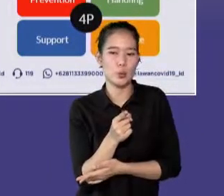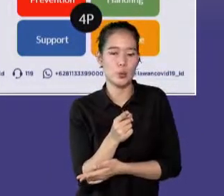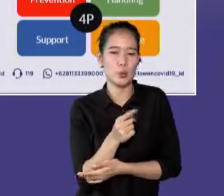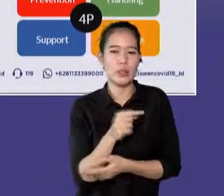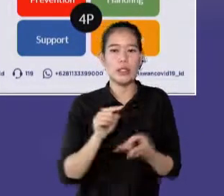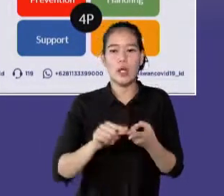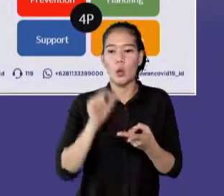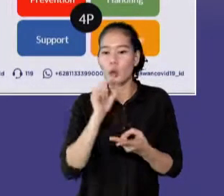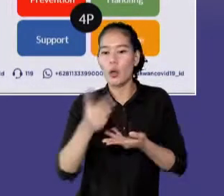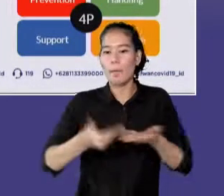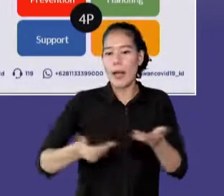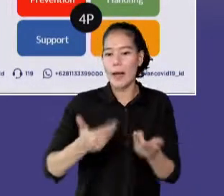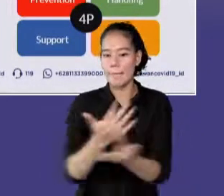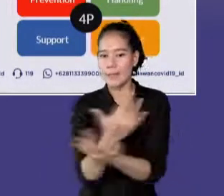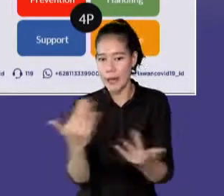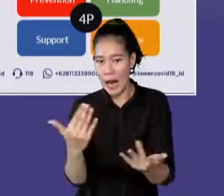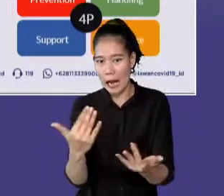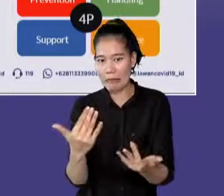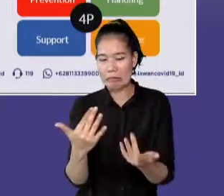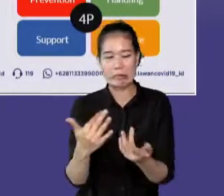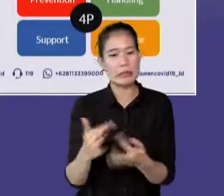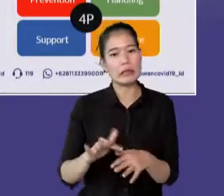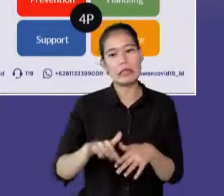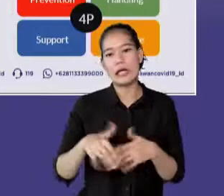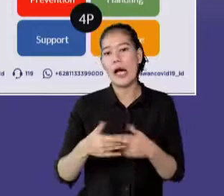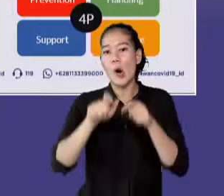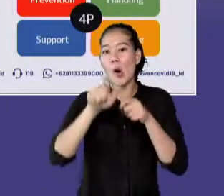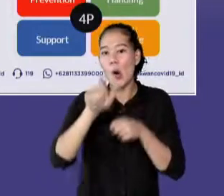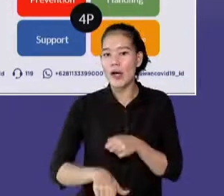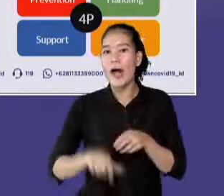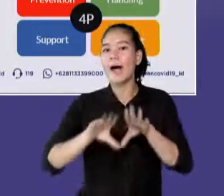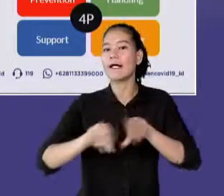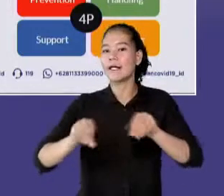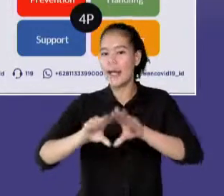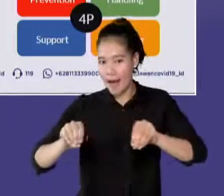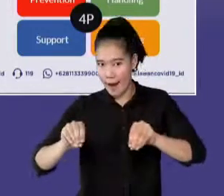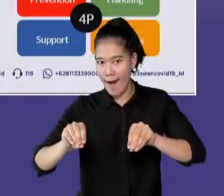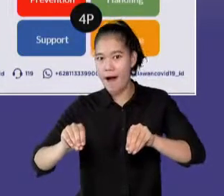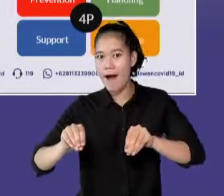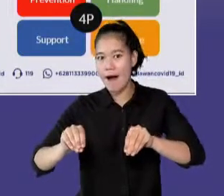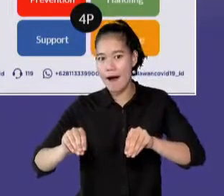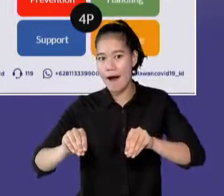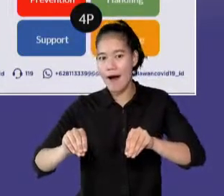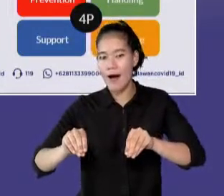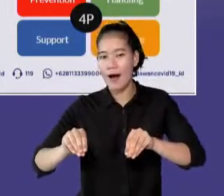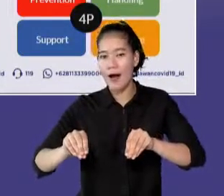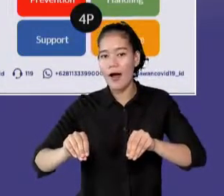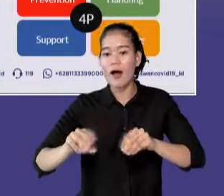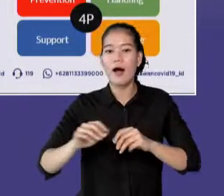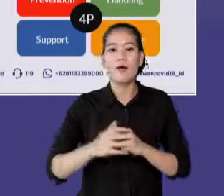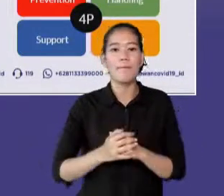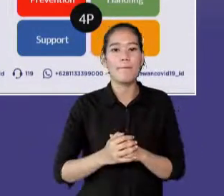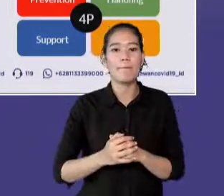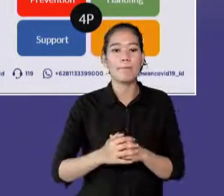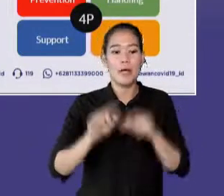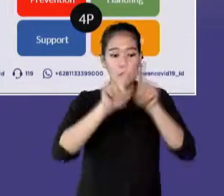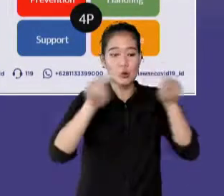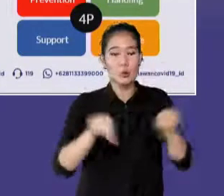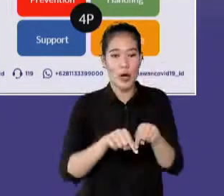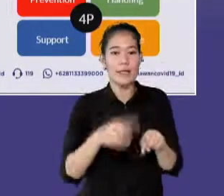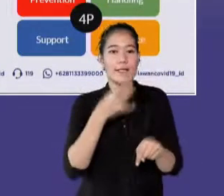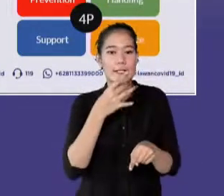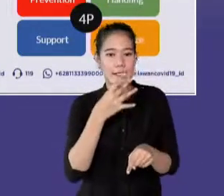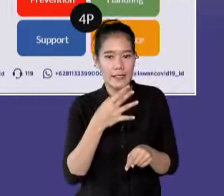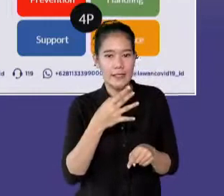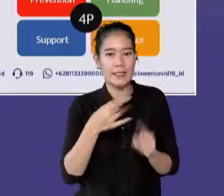servants, SOE employees, and armed forces and also police. Permits will be